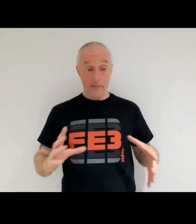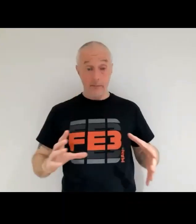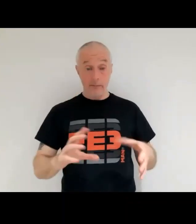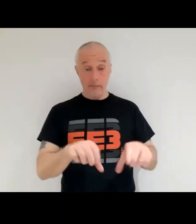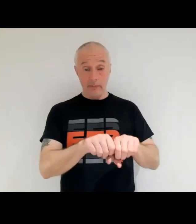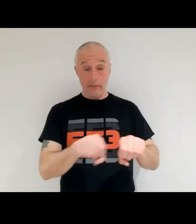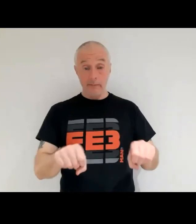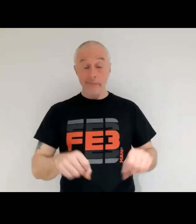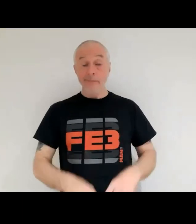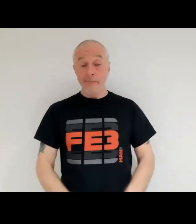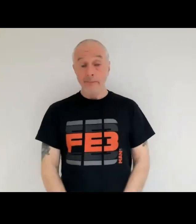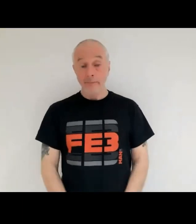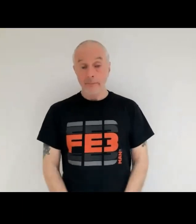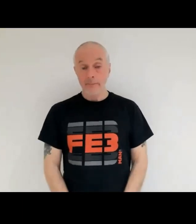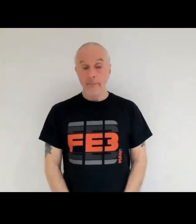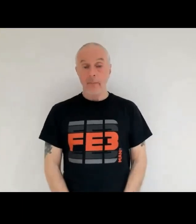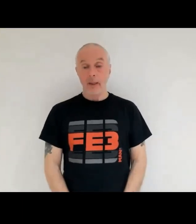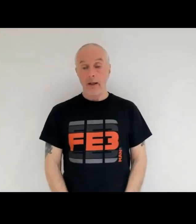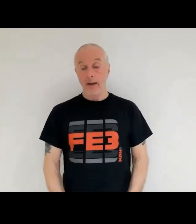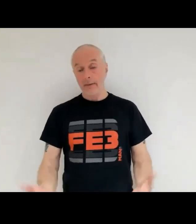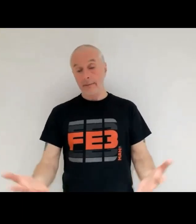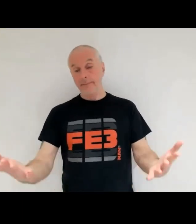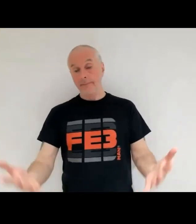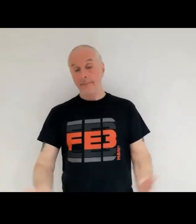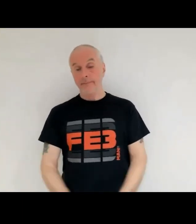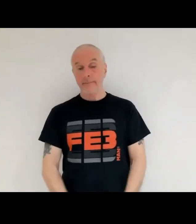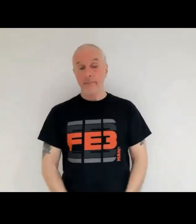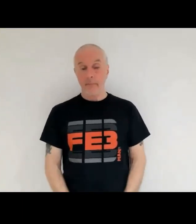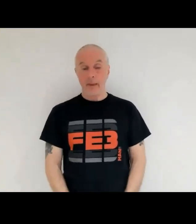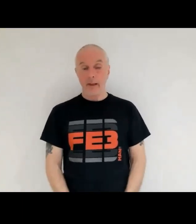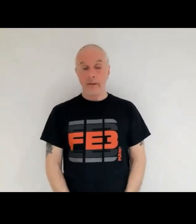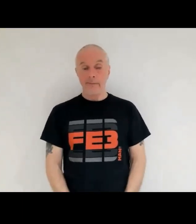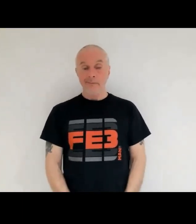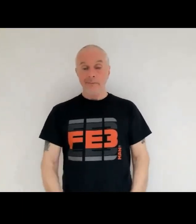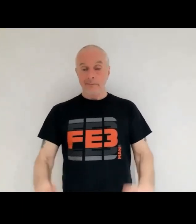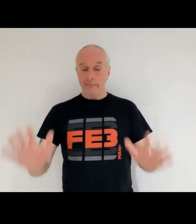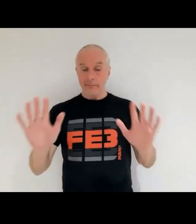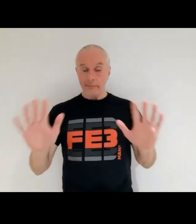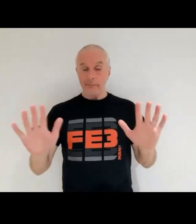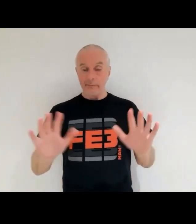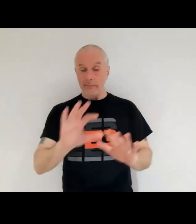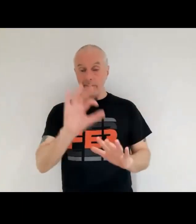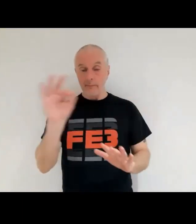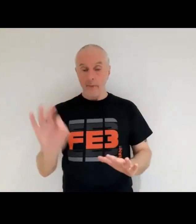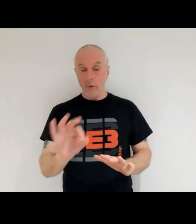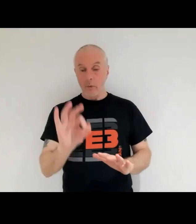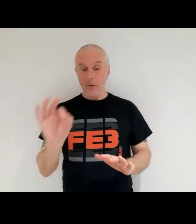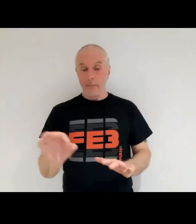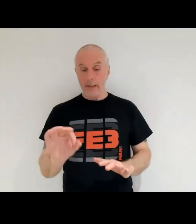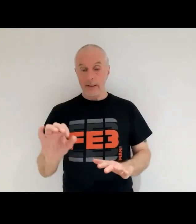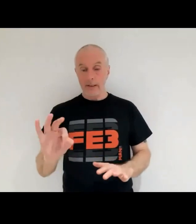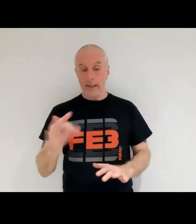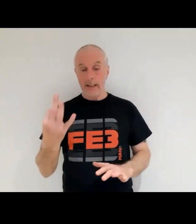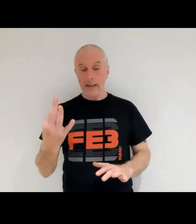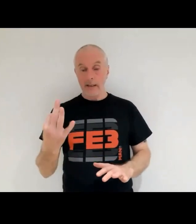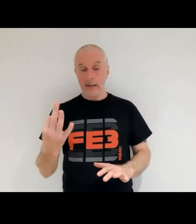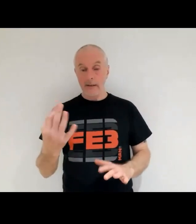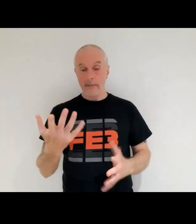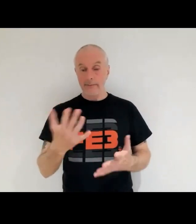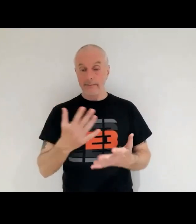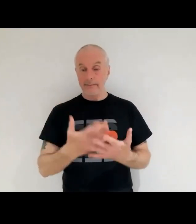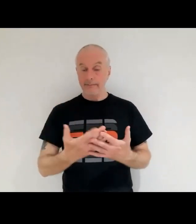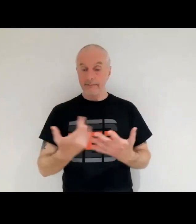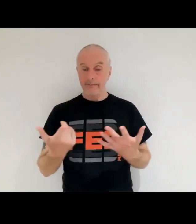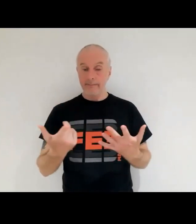Oh, fabulous. Okay, brilliant. On that note, ladies and gents, we are now at 8:15. And I think we've answered the vast majority of